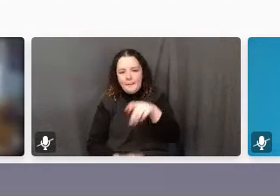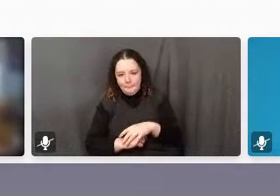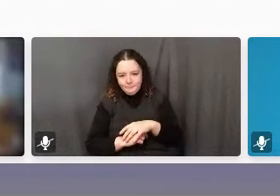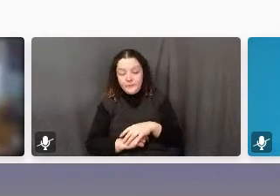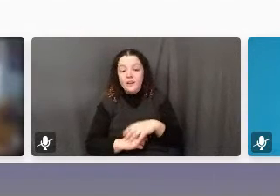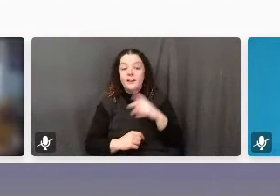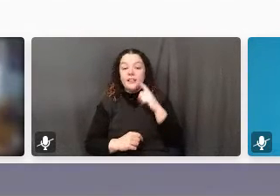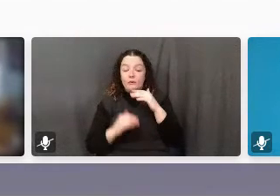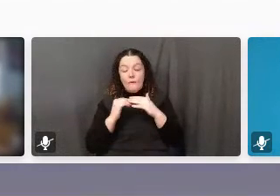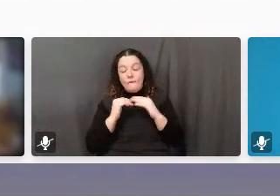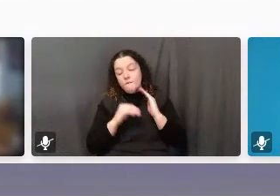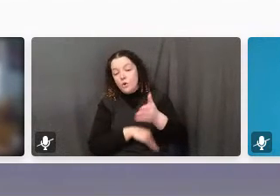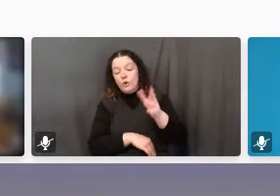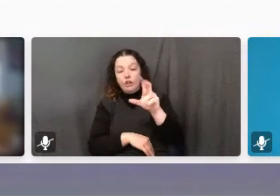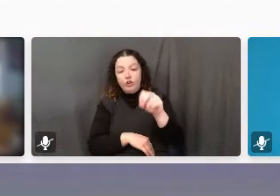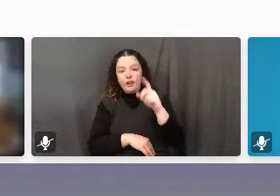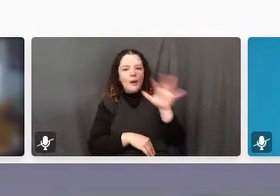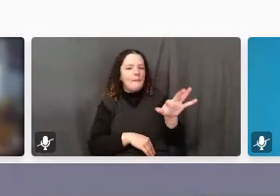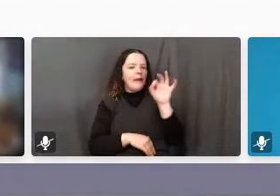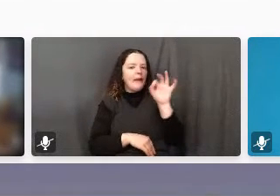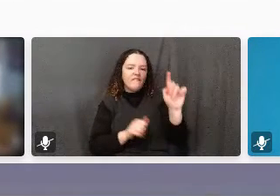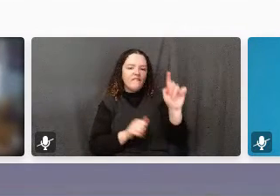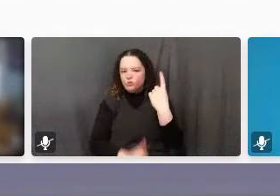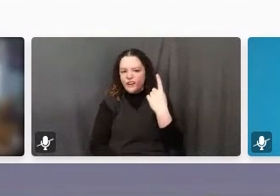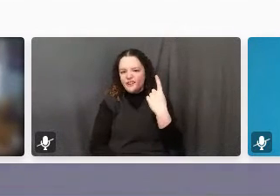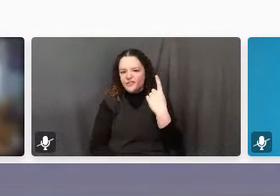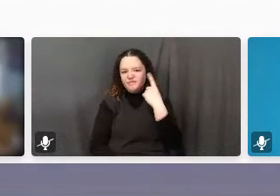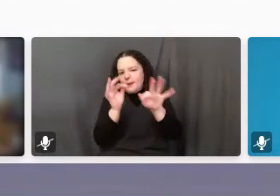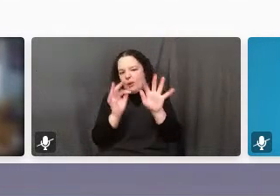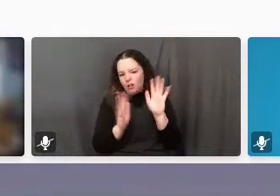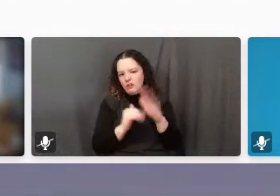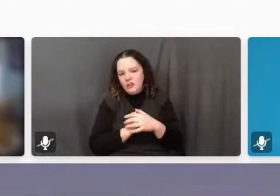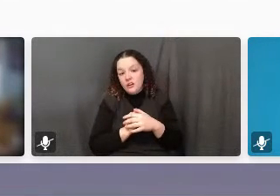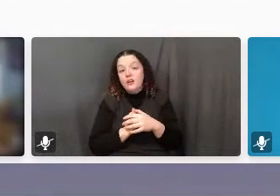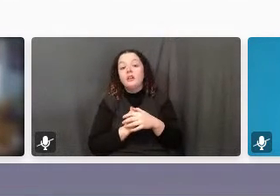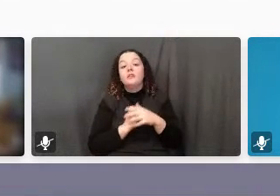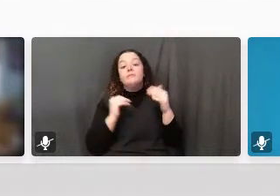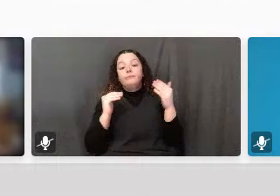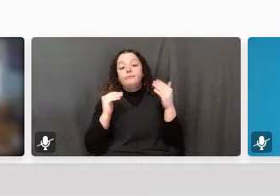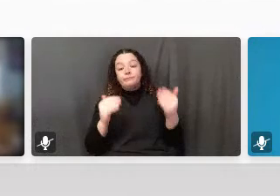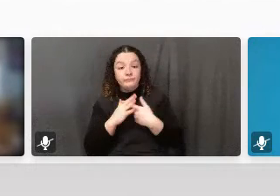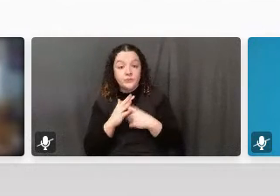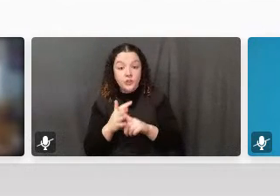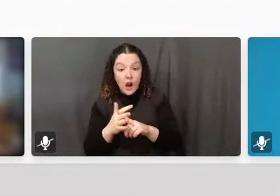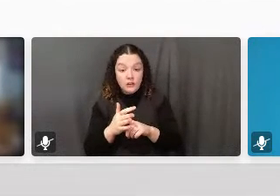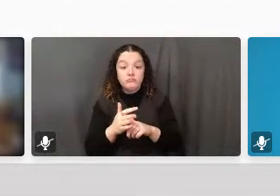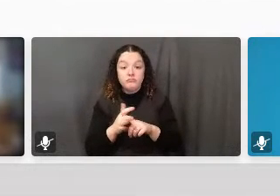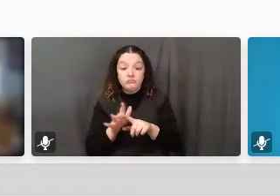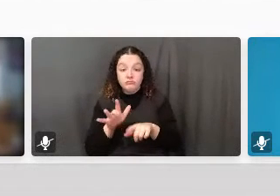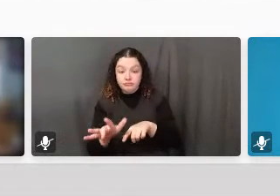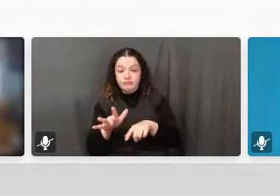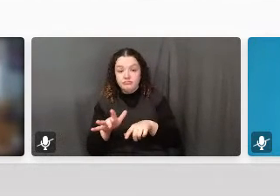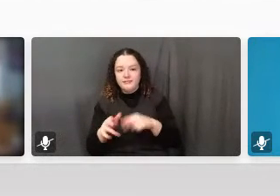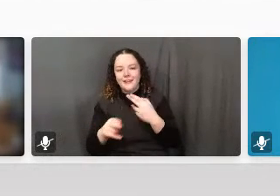templates to build from. So I'm just going to pick this first one here just for simplicity's sake, and then go ahead and start from featured product promotion. That's just the name of the